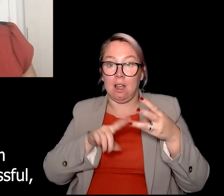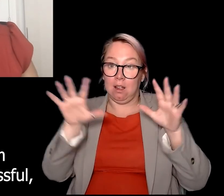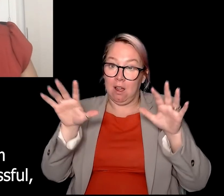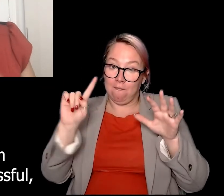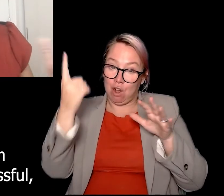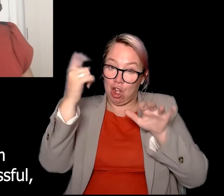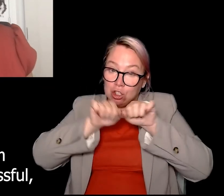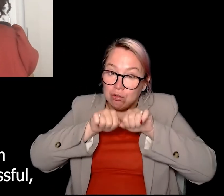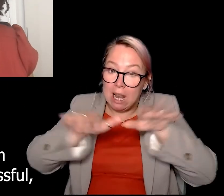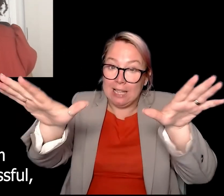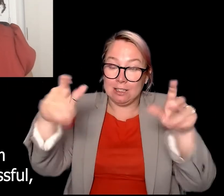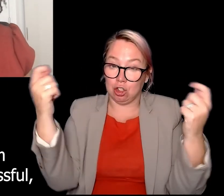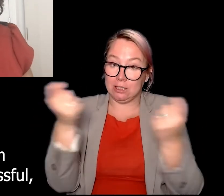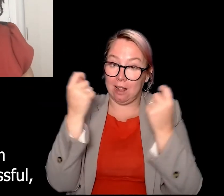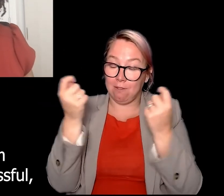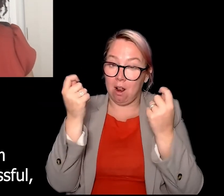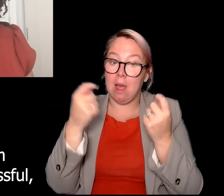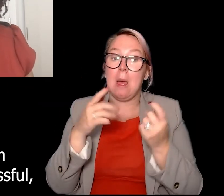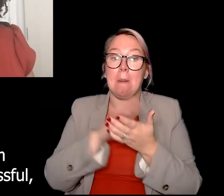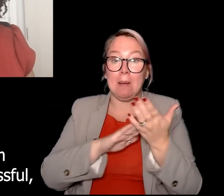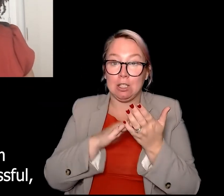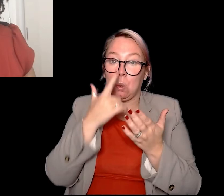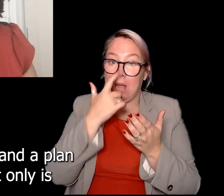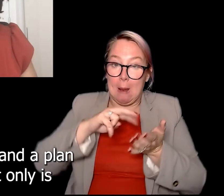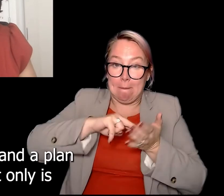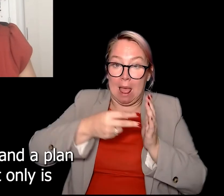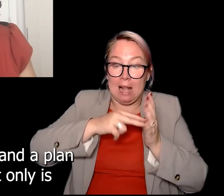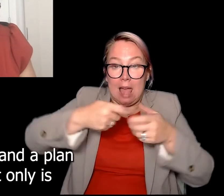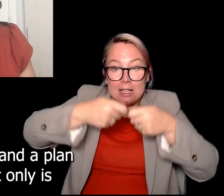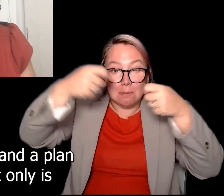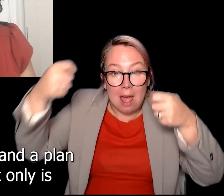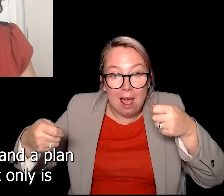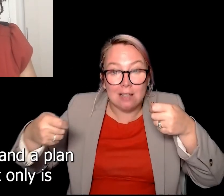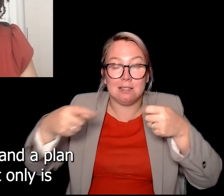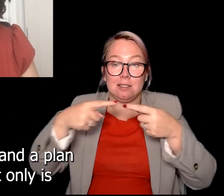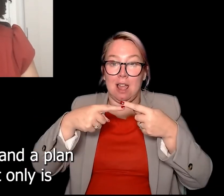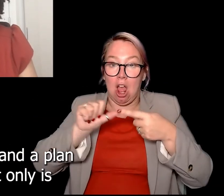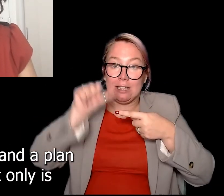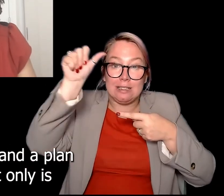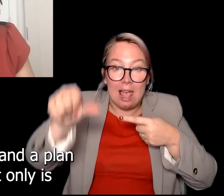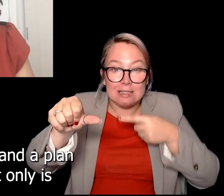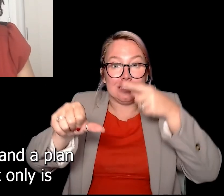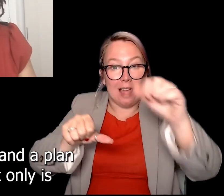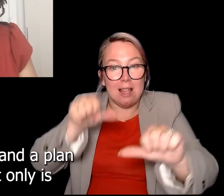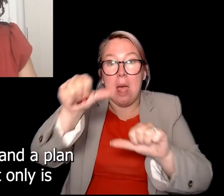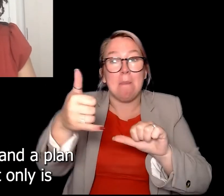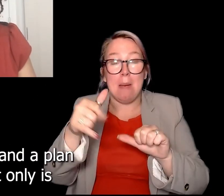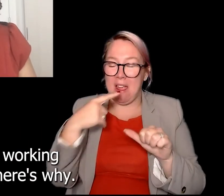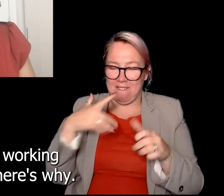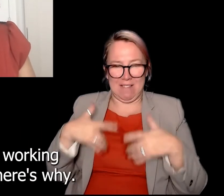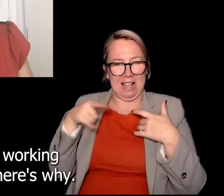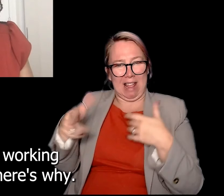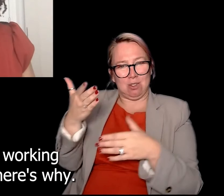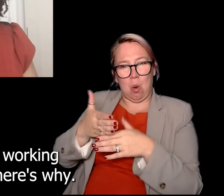from that first release is successful, that you can make a roadmap and a plan to expand and say, hey, not